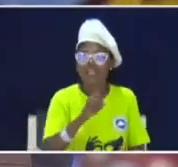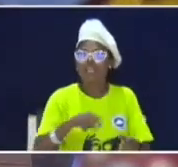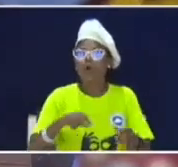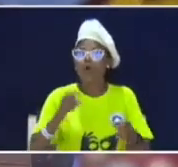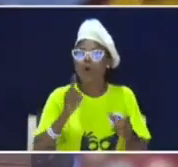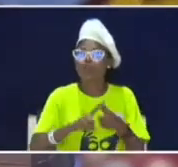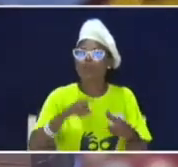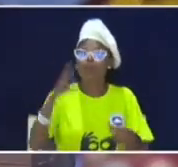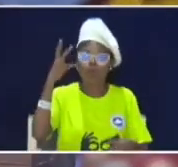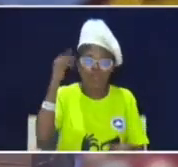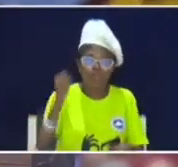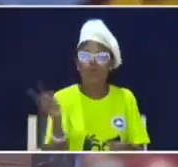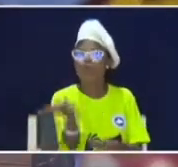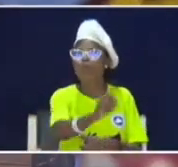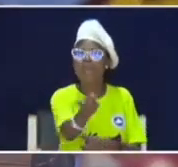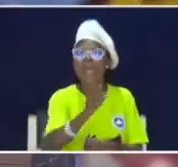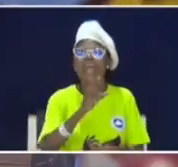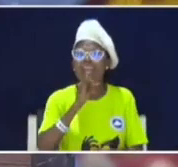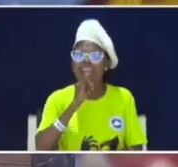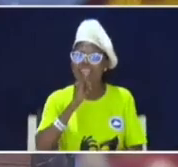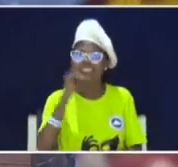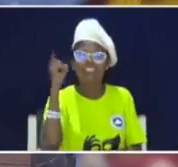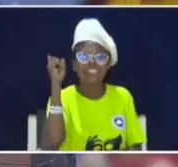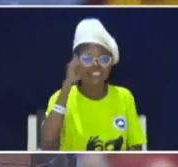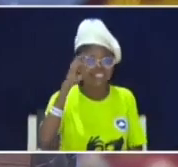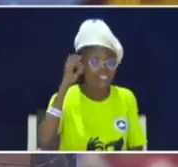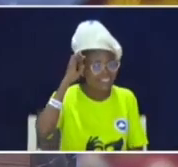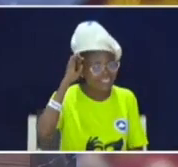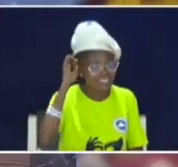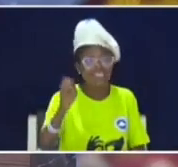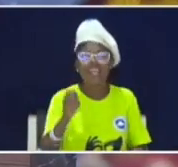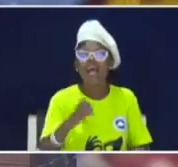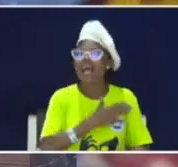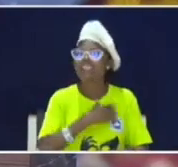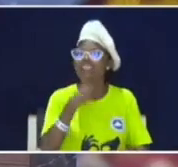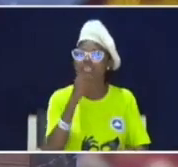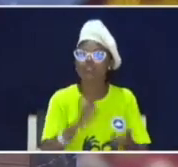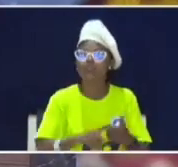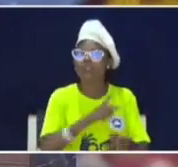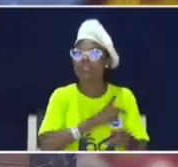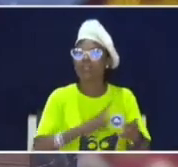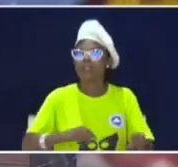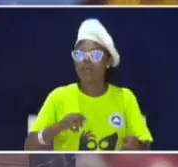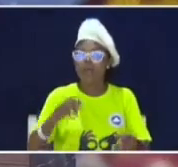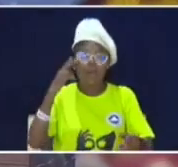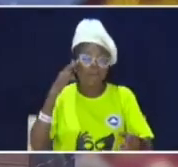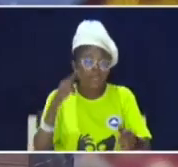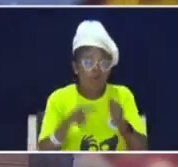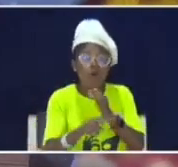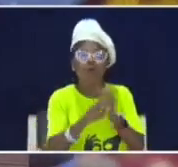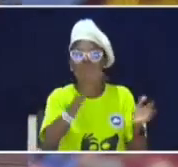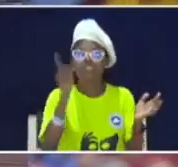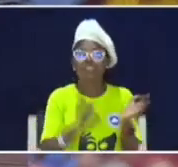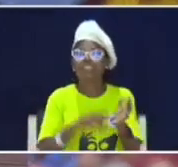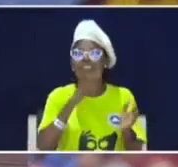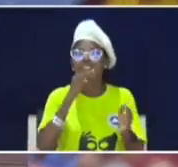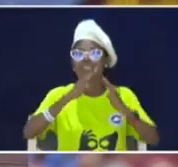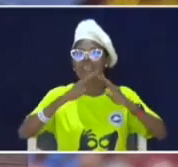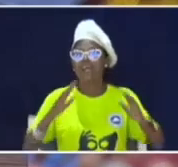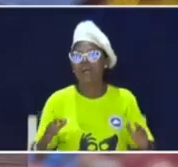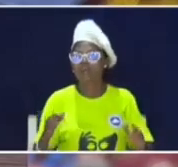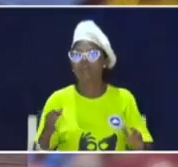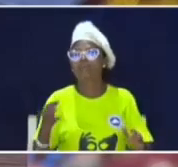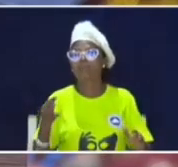him, where is he? And Ziba said unto the king, behold, is in the house of Micah,